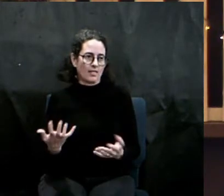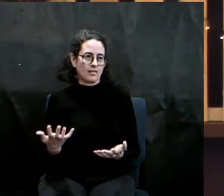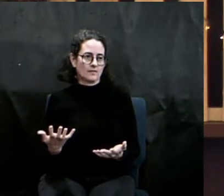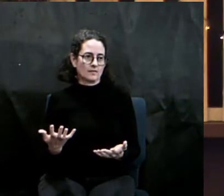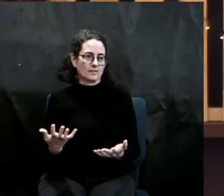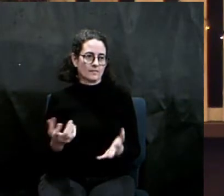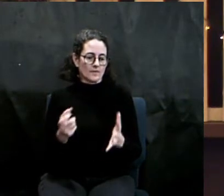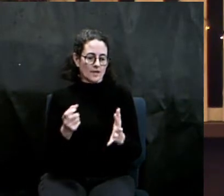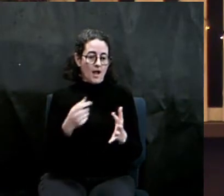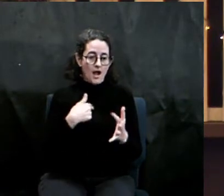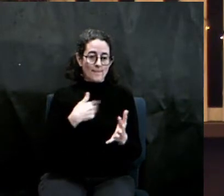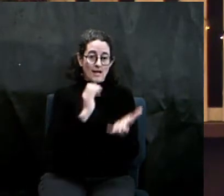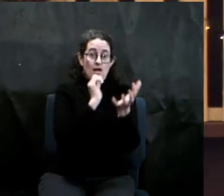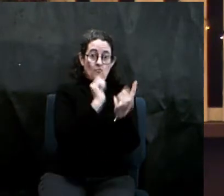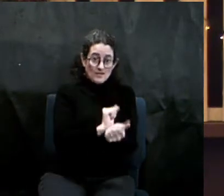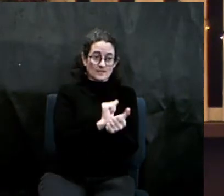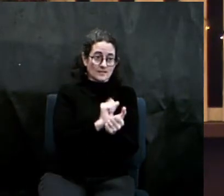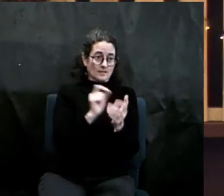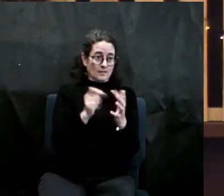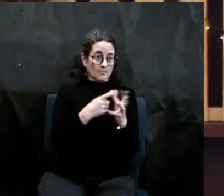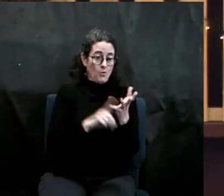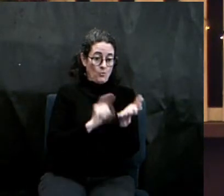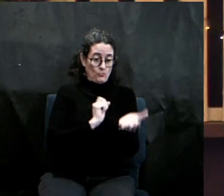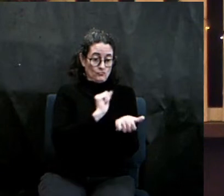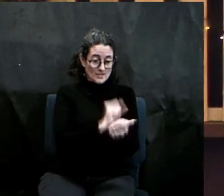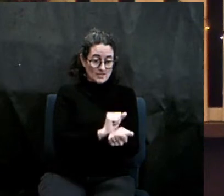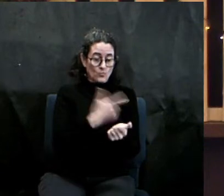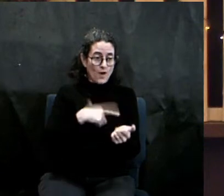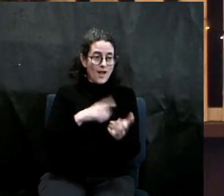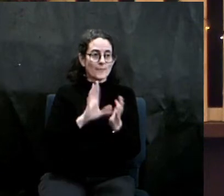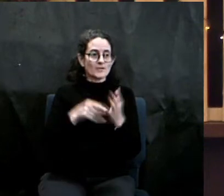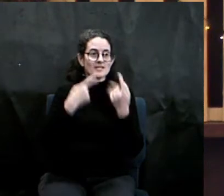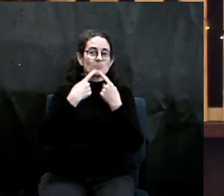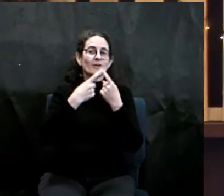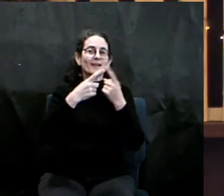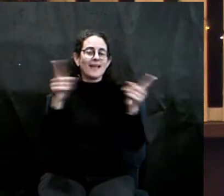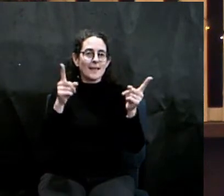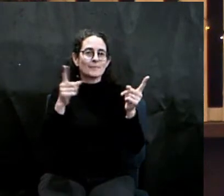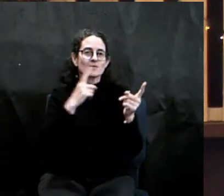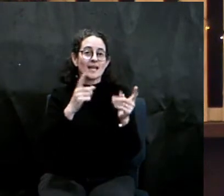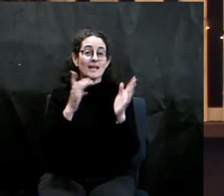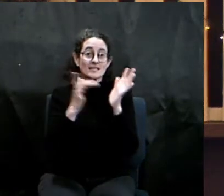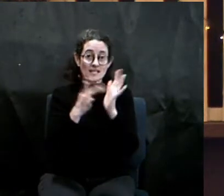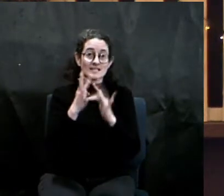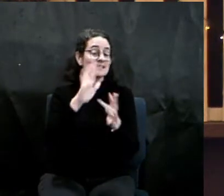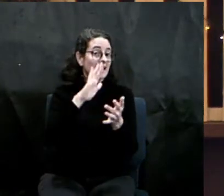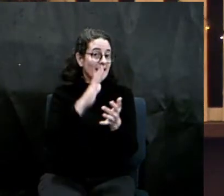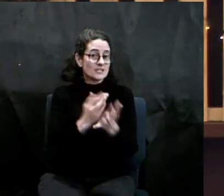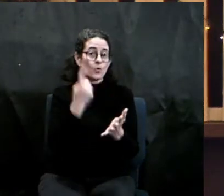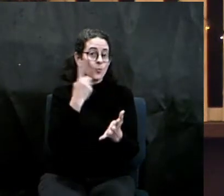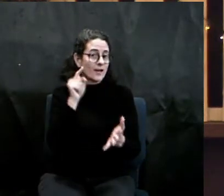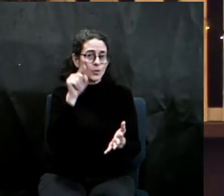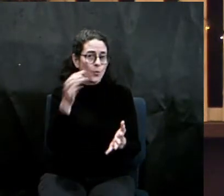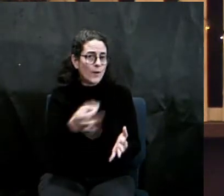under arrest because he's been proclaiming Jesus as the one whom Israel were waiting